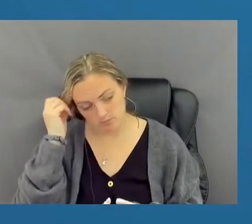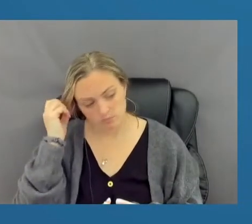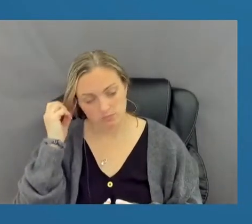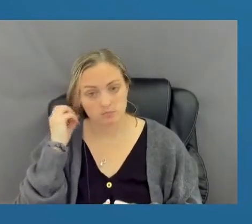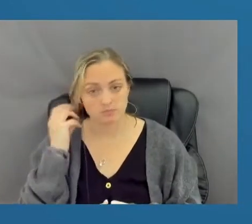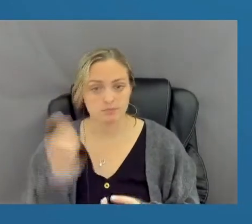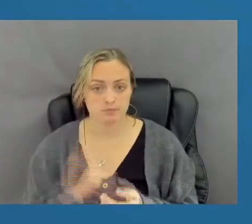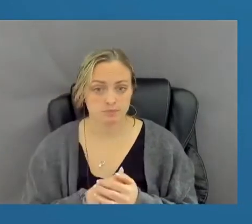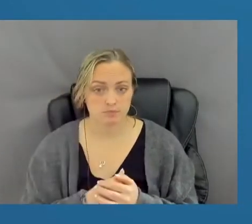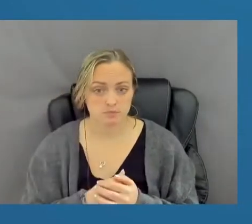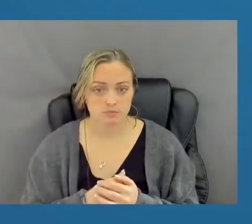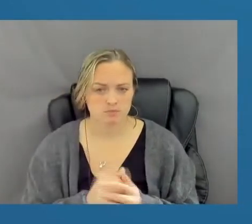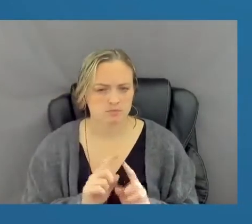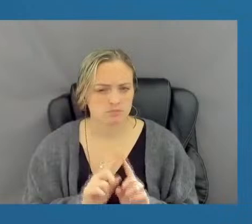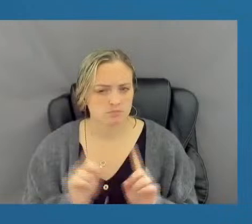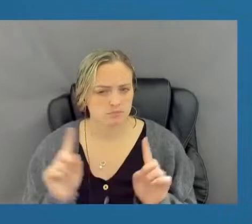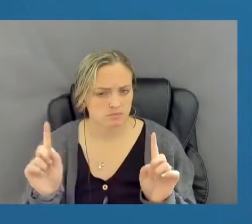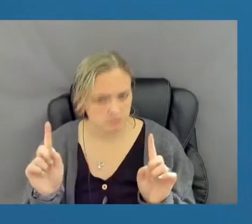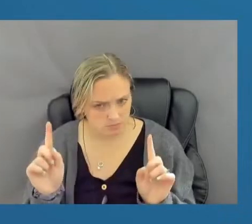And yet,